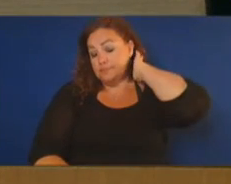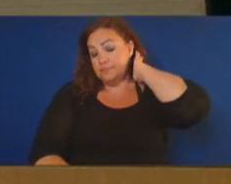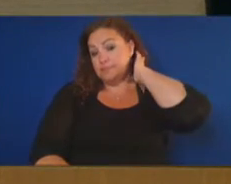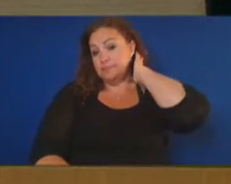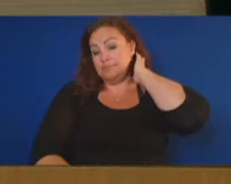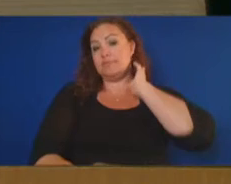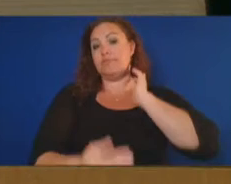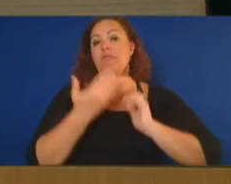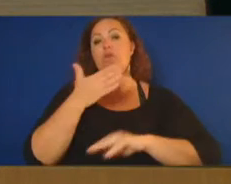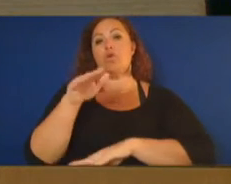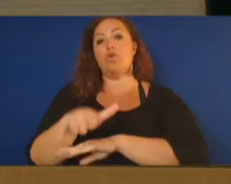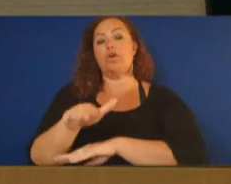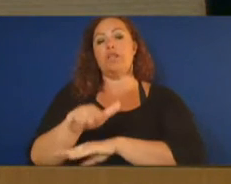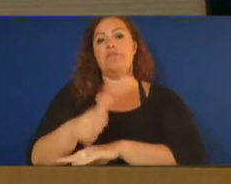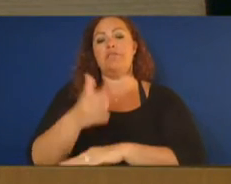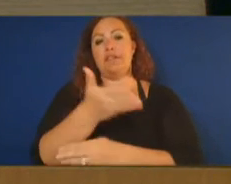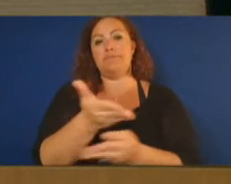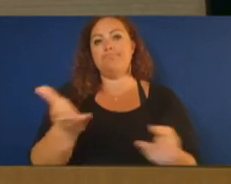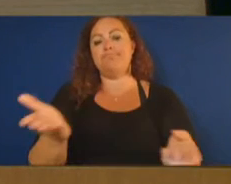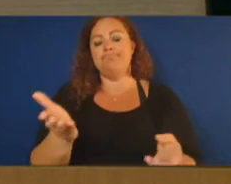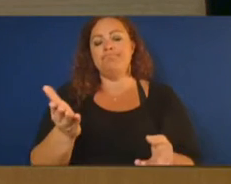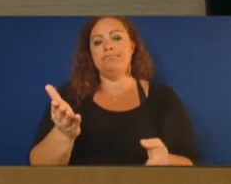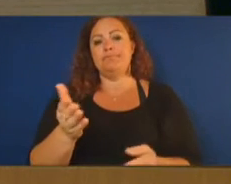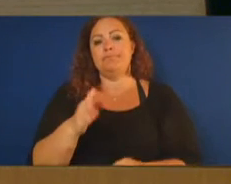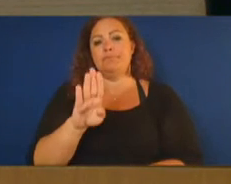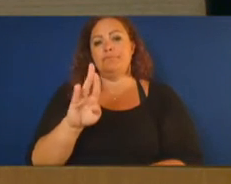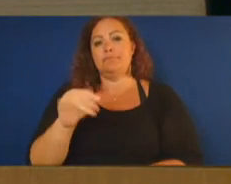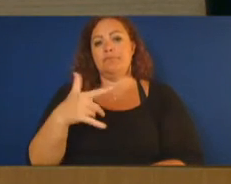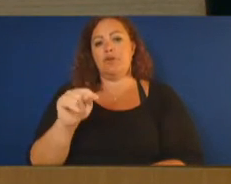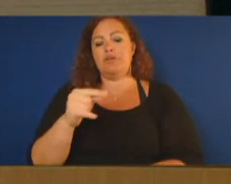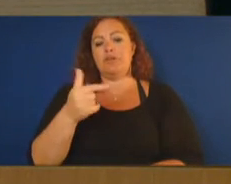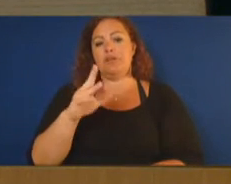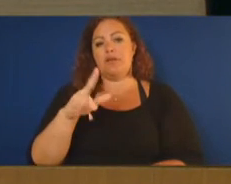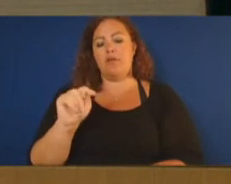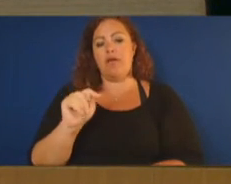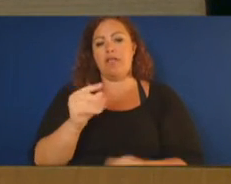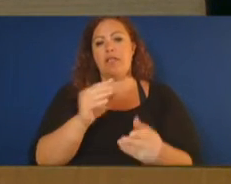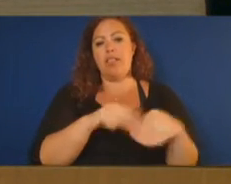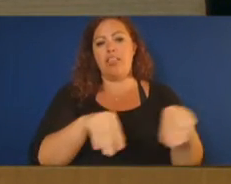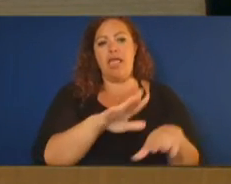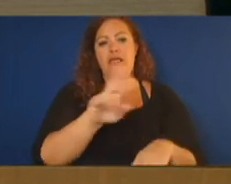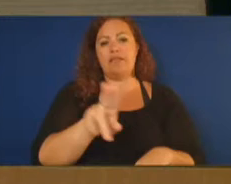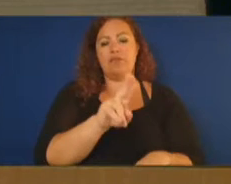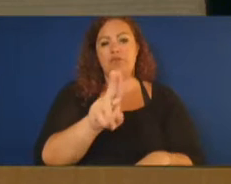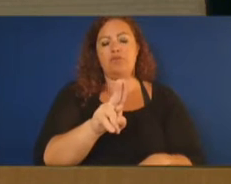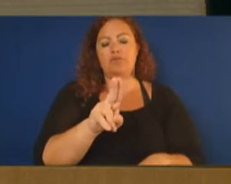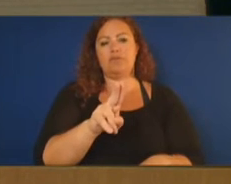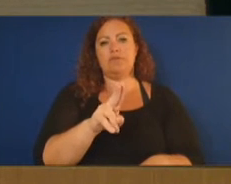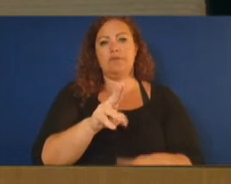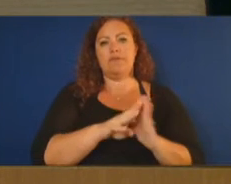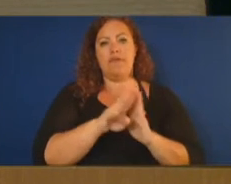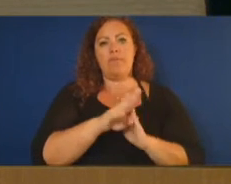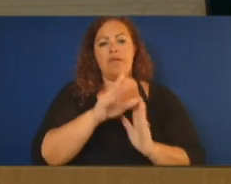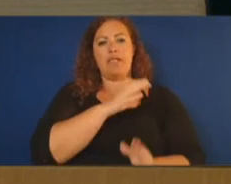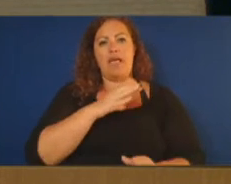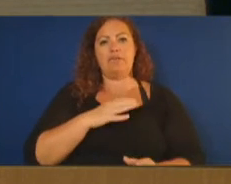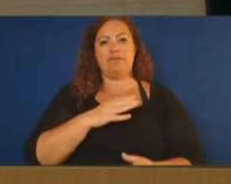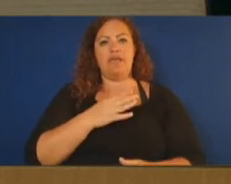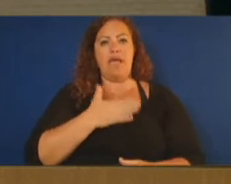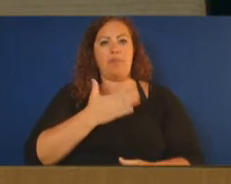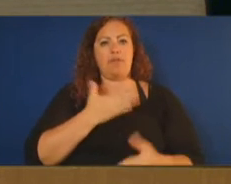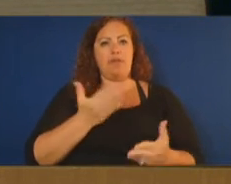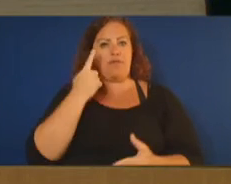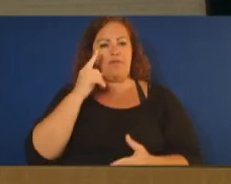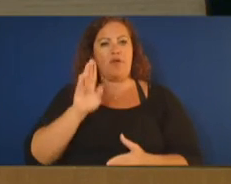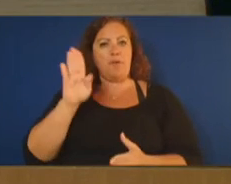10 members of council members of the zoning committee Bridget Grant land use and development consultant with Moran Van Allen pleased to be here on behalf of the petitioner um